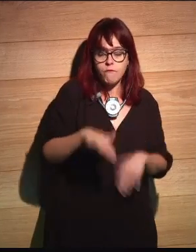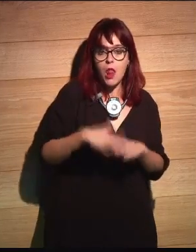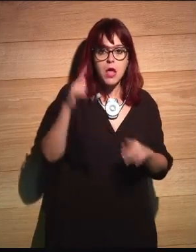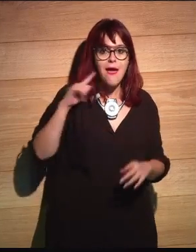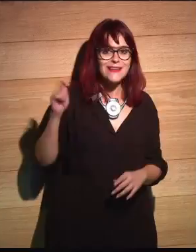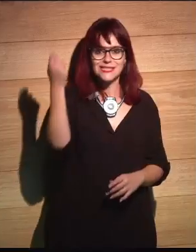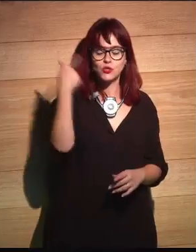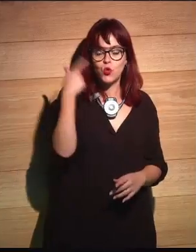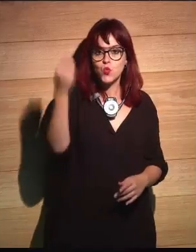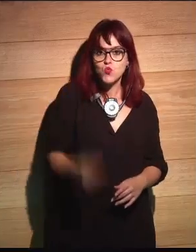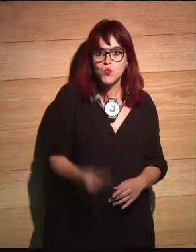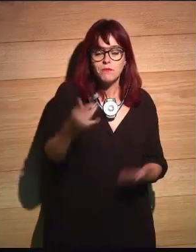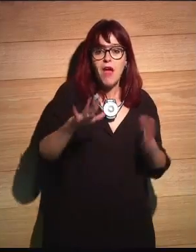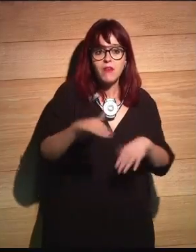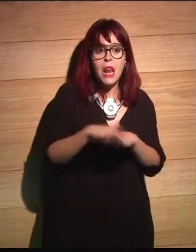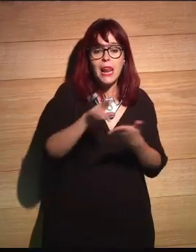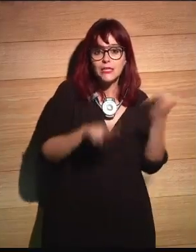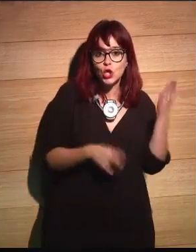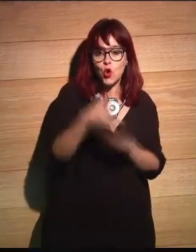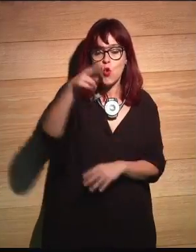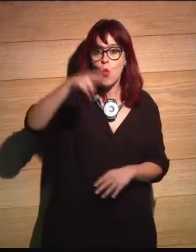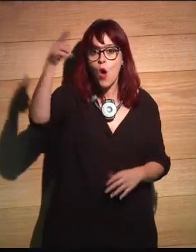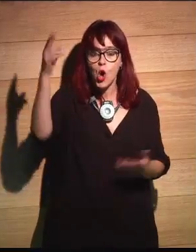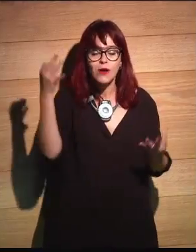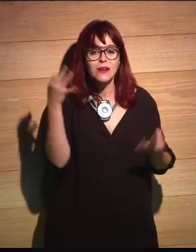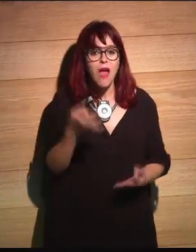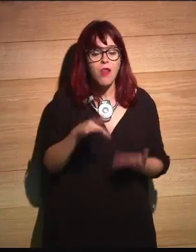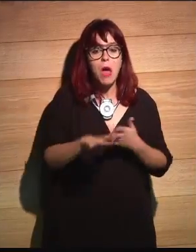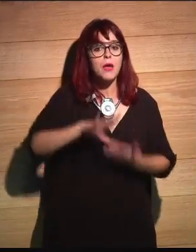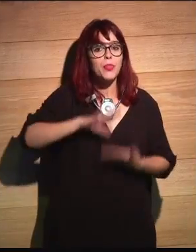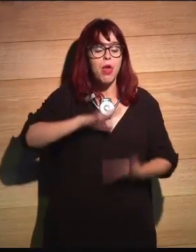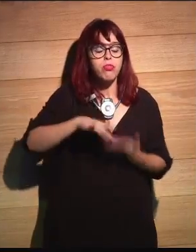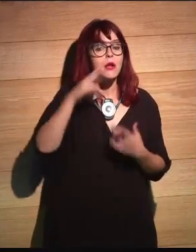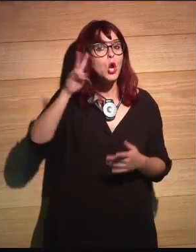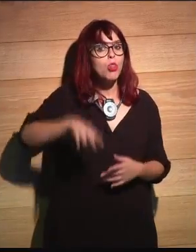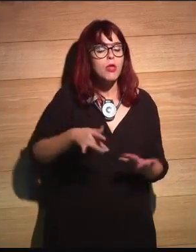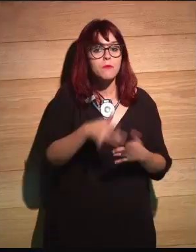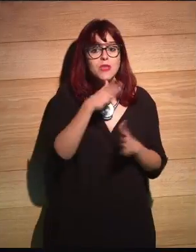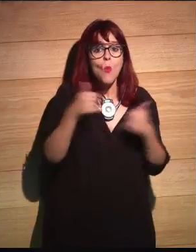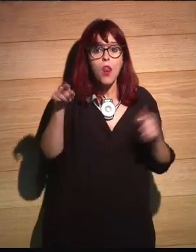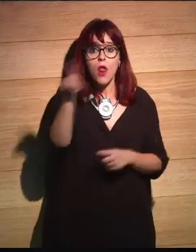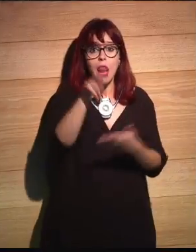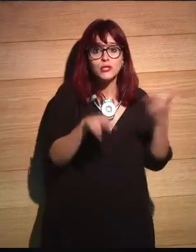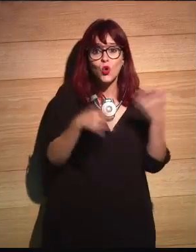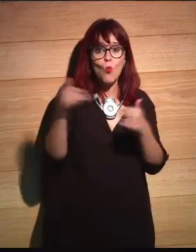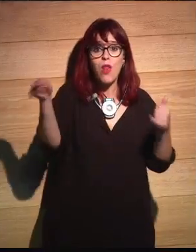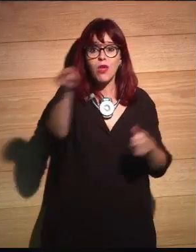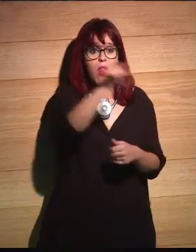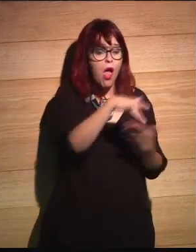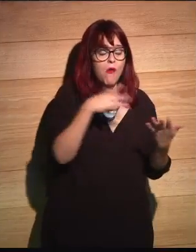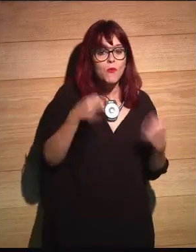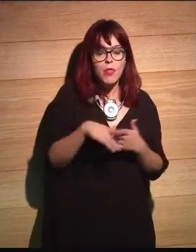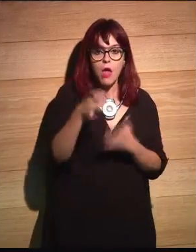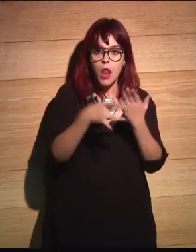Norwegian readers, as other readers, are capable of recognizing quality when it's there, and it's